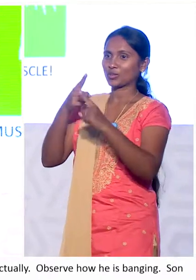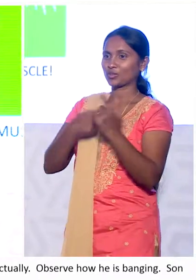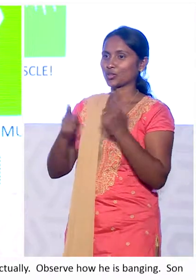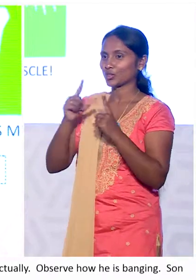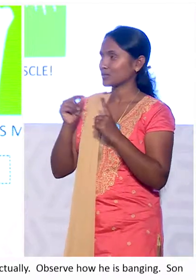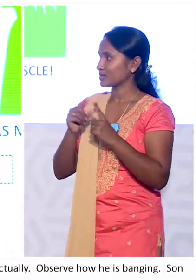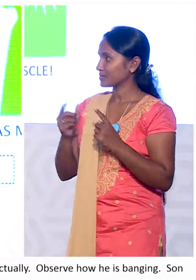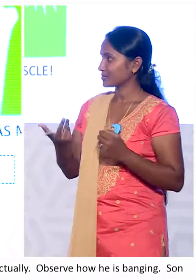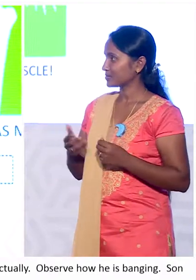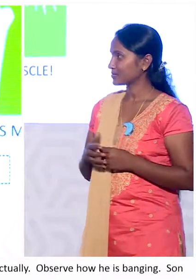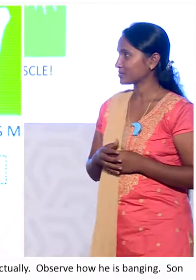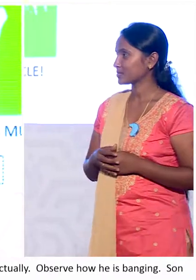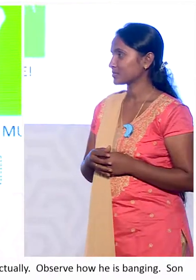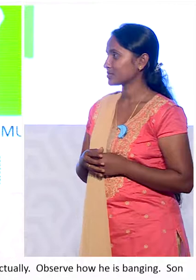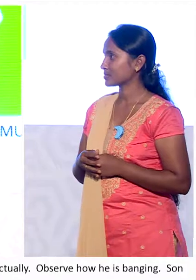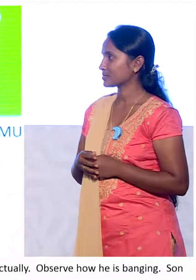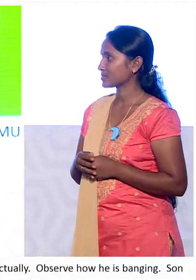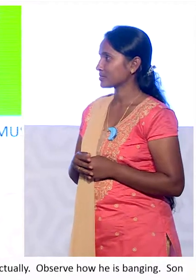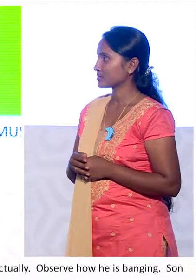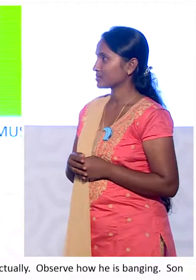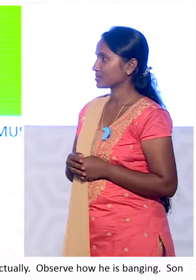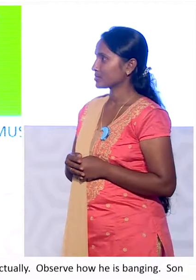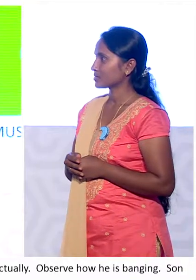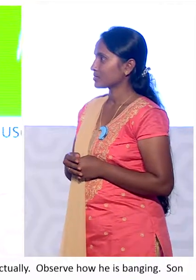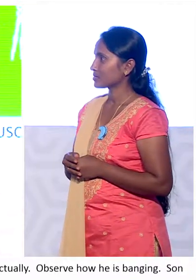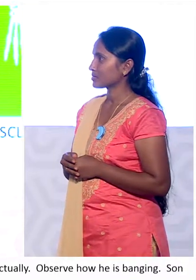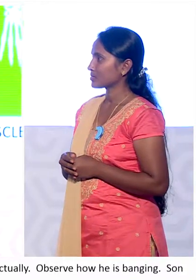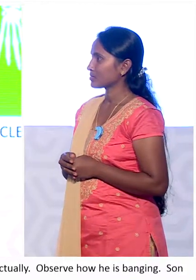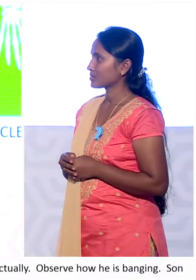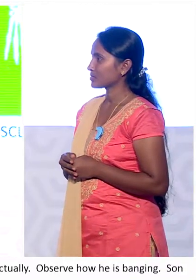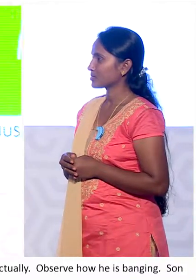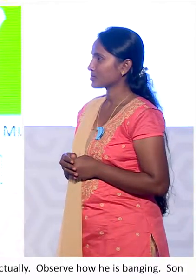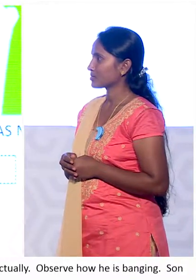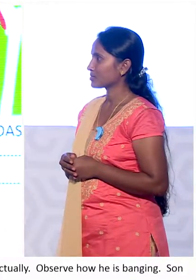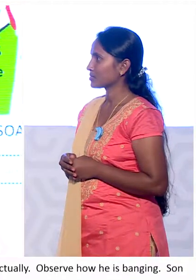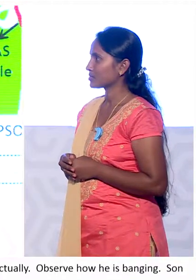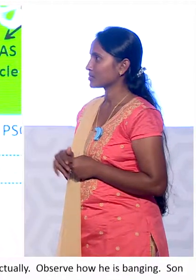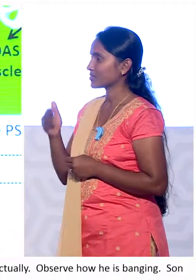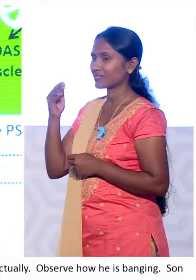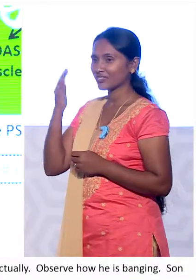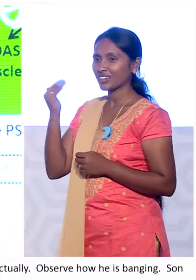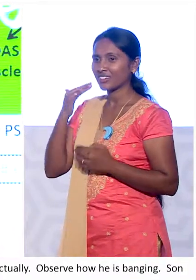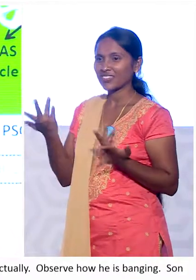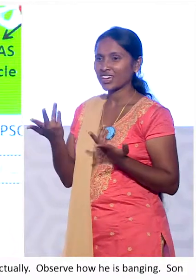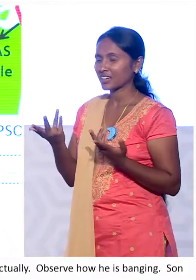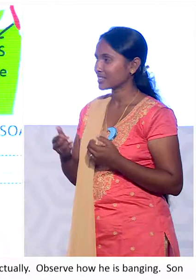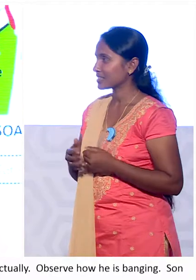And immediately, these therapists got very aggressive with me. And I thought, okay, well, why? Why are you getting aggressive with me?